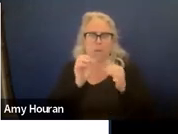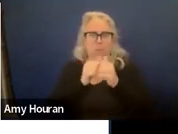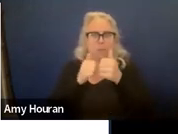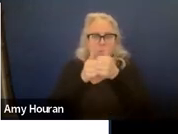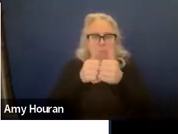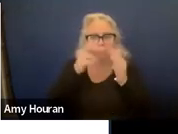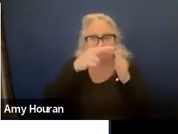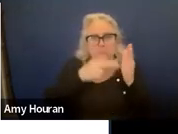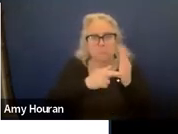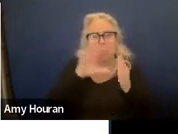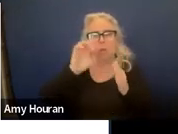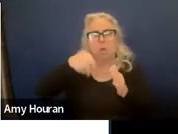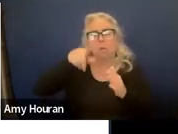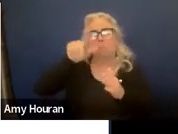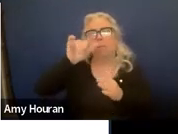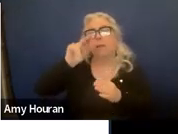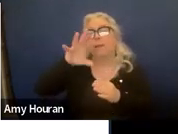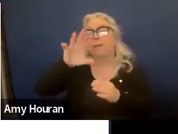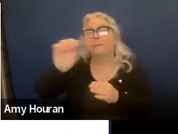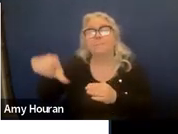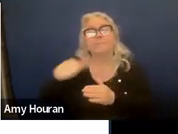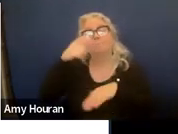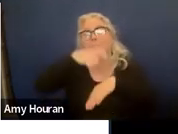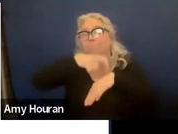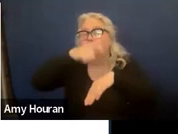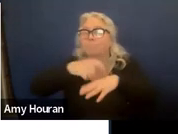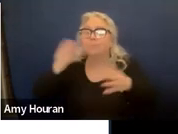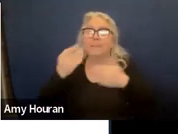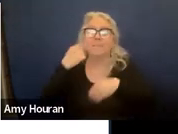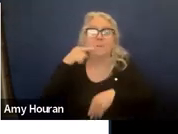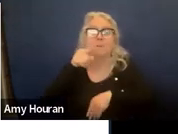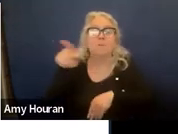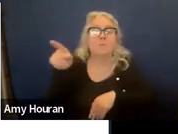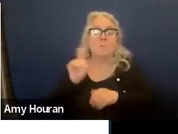compliance anytime. We are here for you.